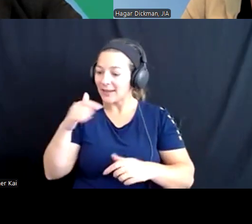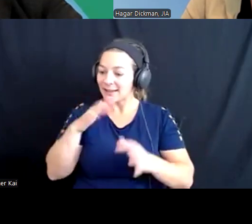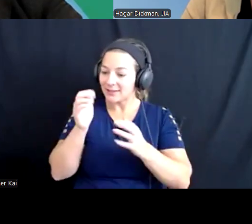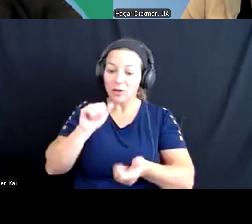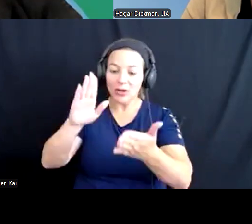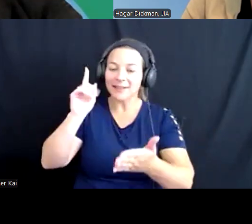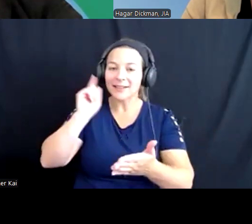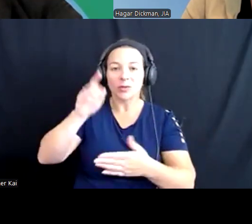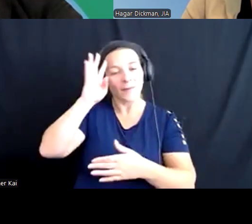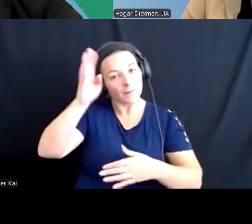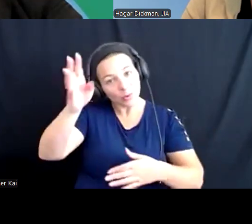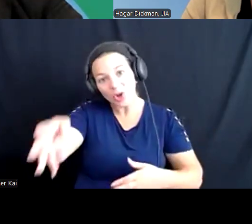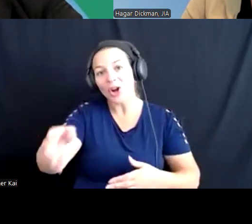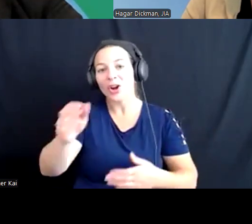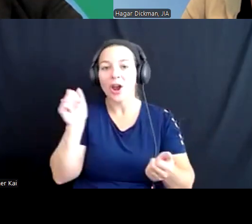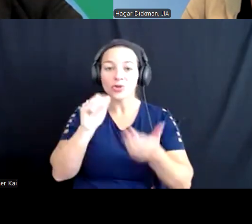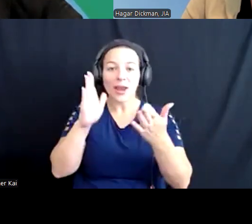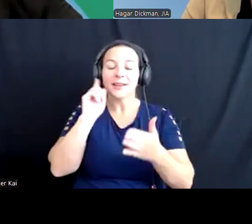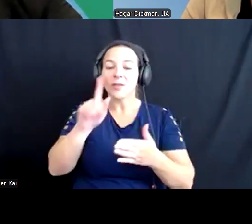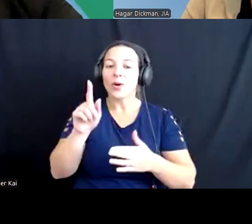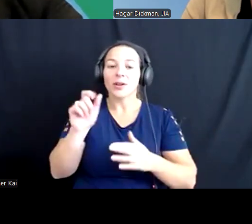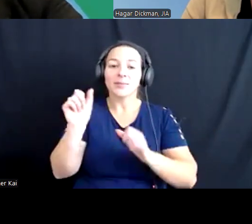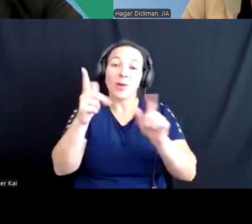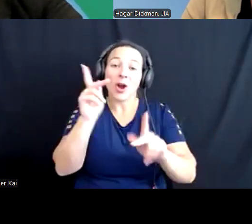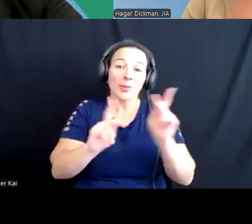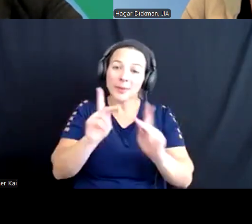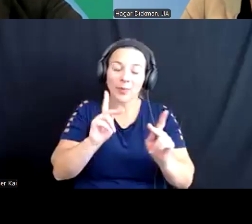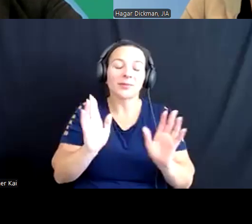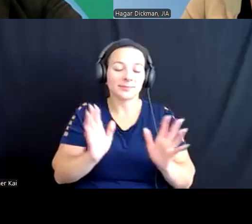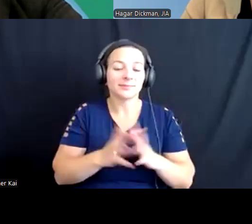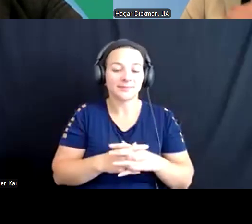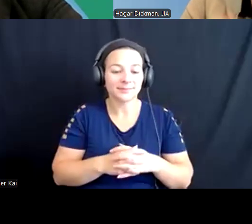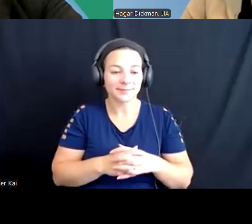future people who need them and for people who need them now. Thank you.